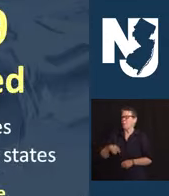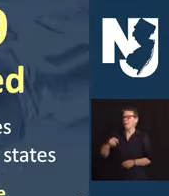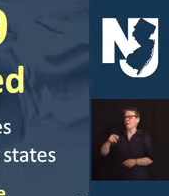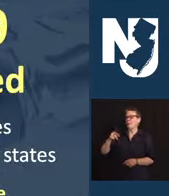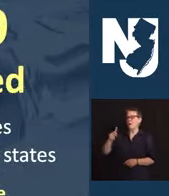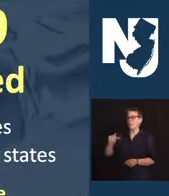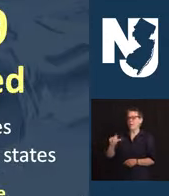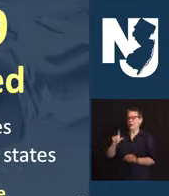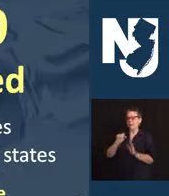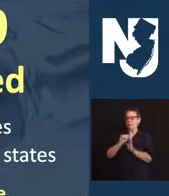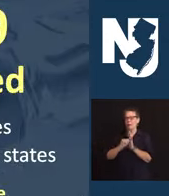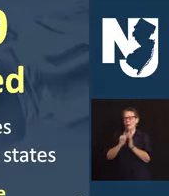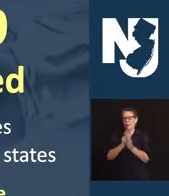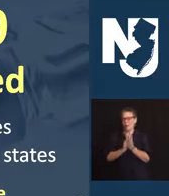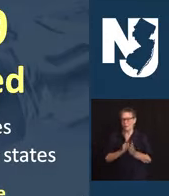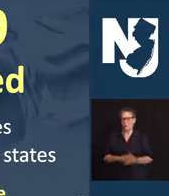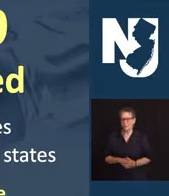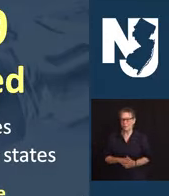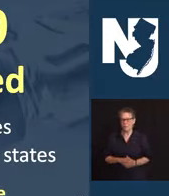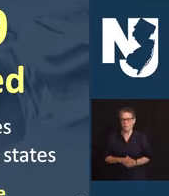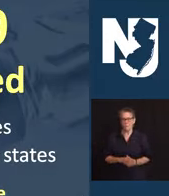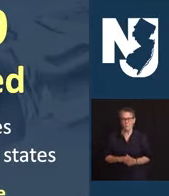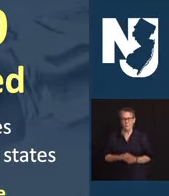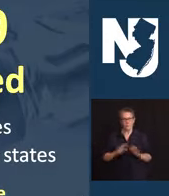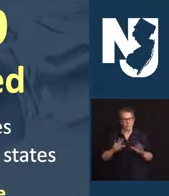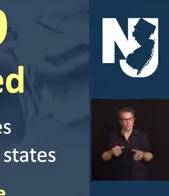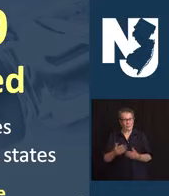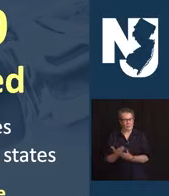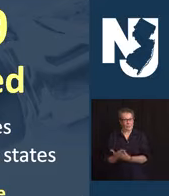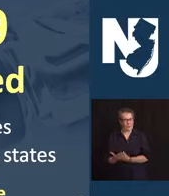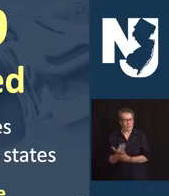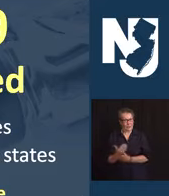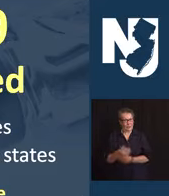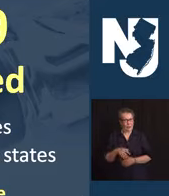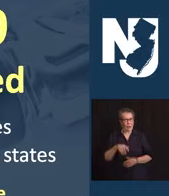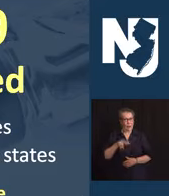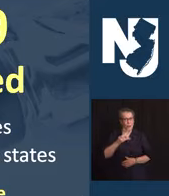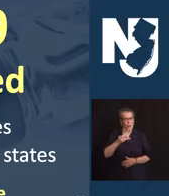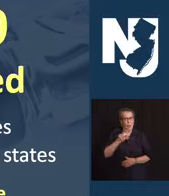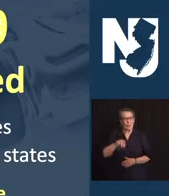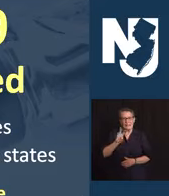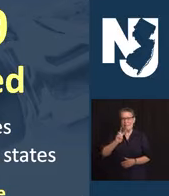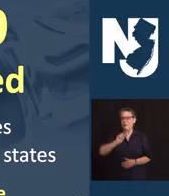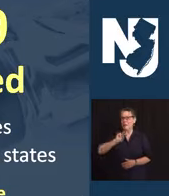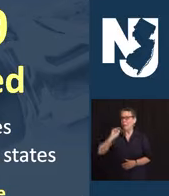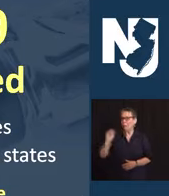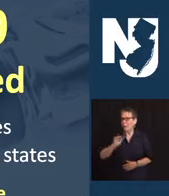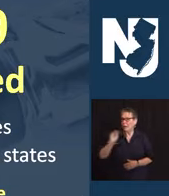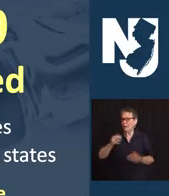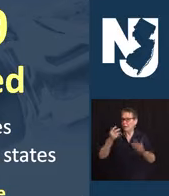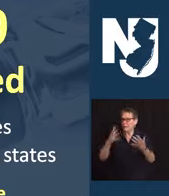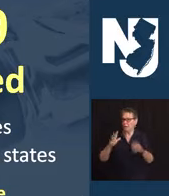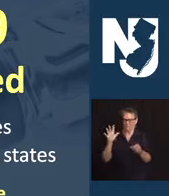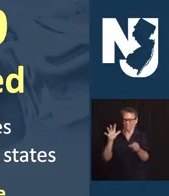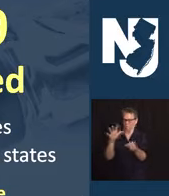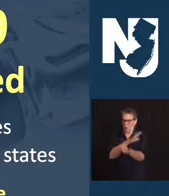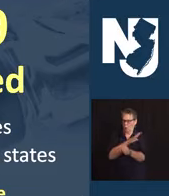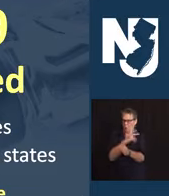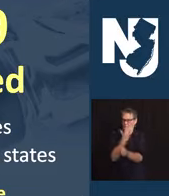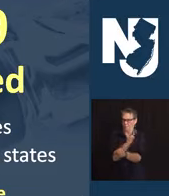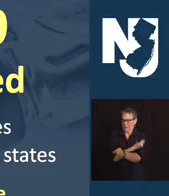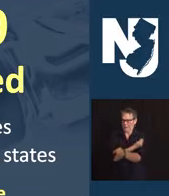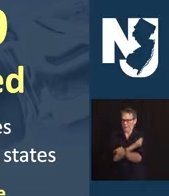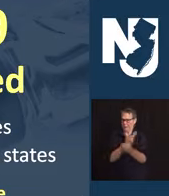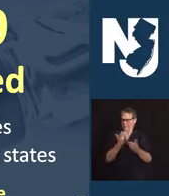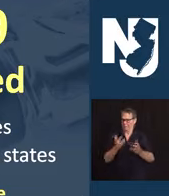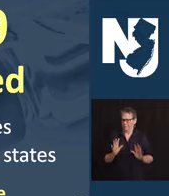of the fully vaccinated stands at more than 3.6 million. And this includes both the roughly